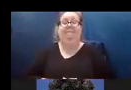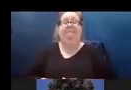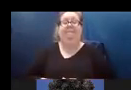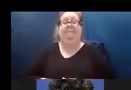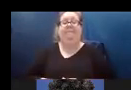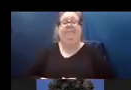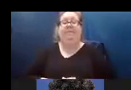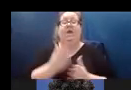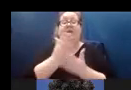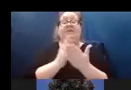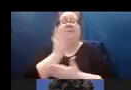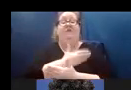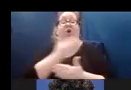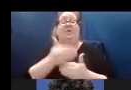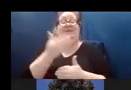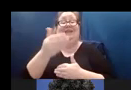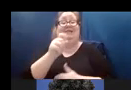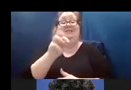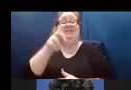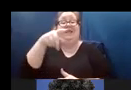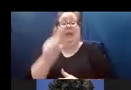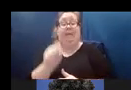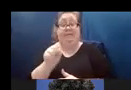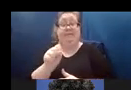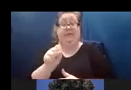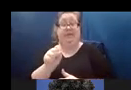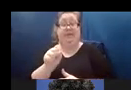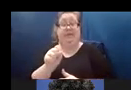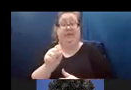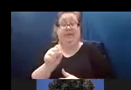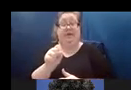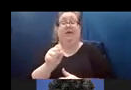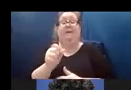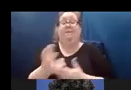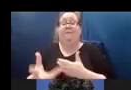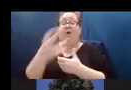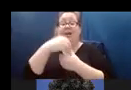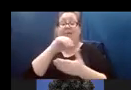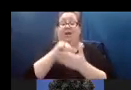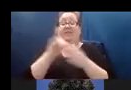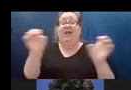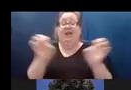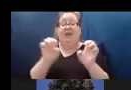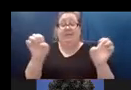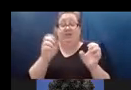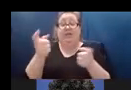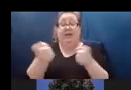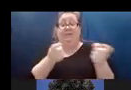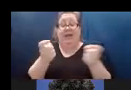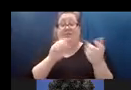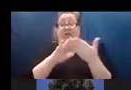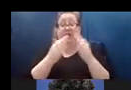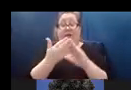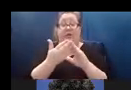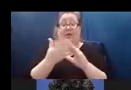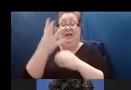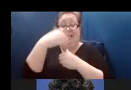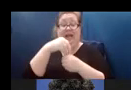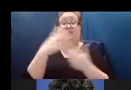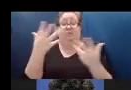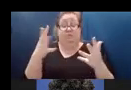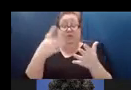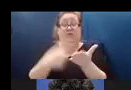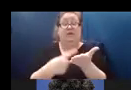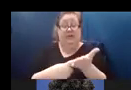So some of our next steps, we're going to embark on that emergency management community engagement that we talked about,